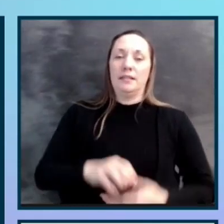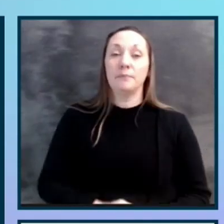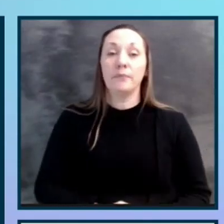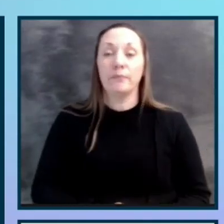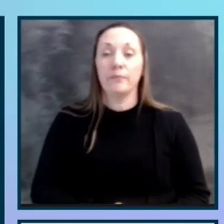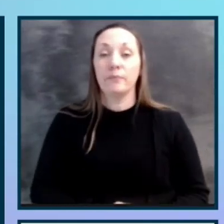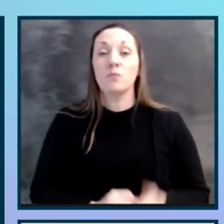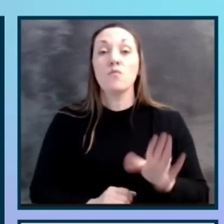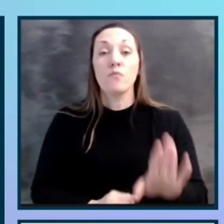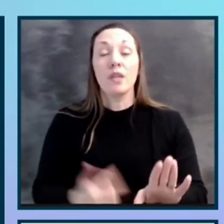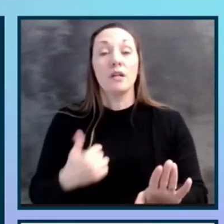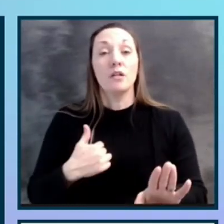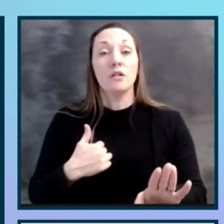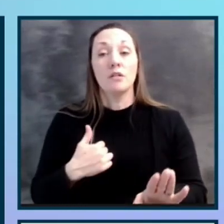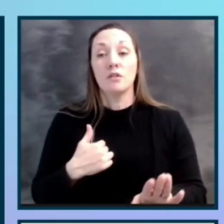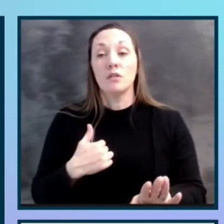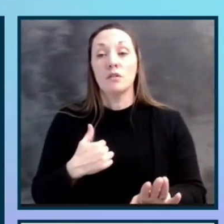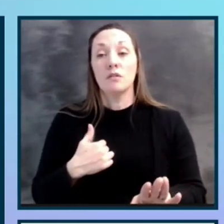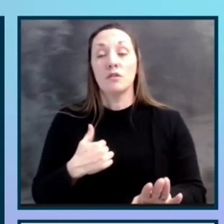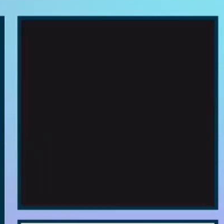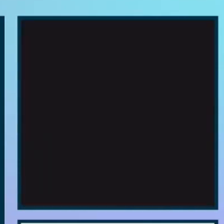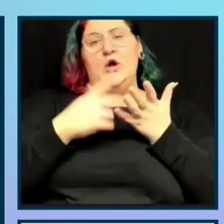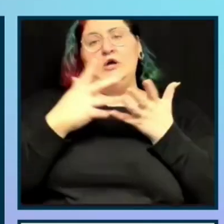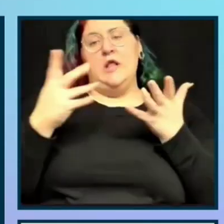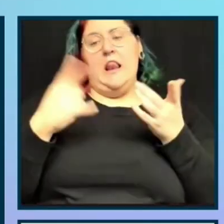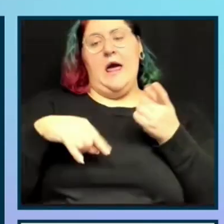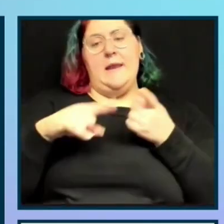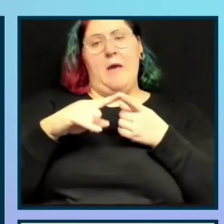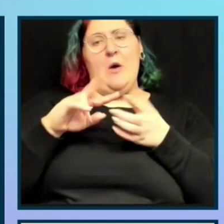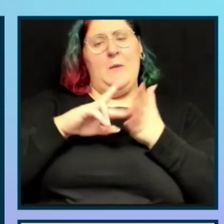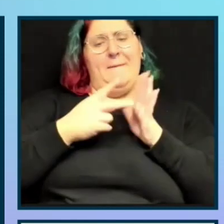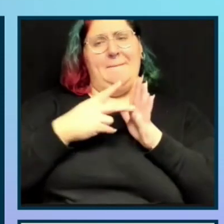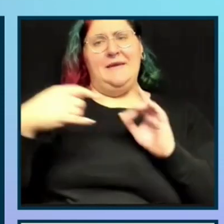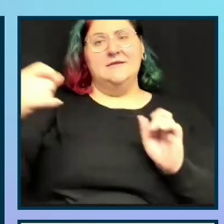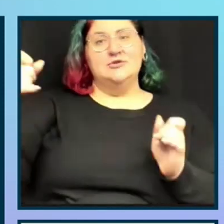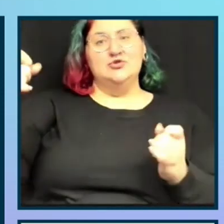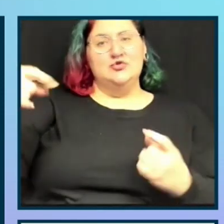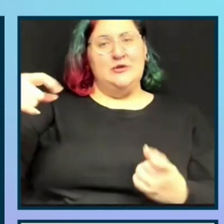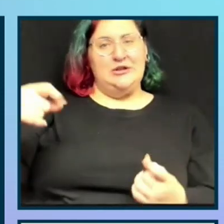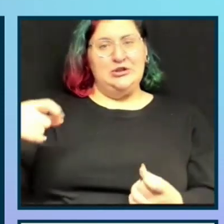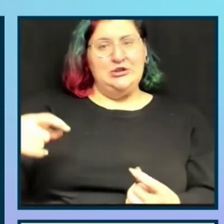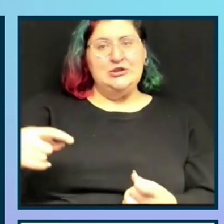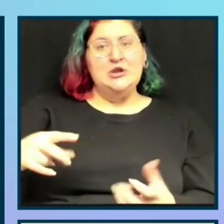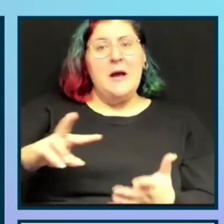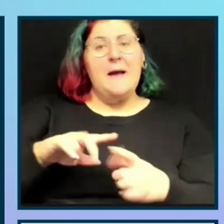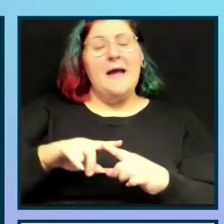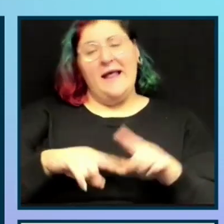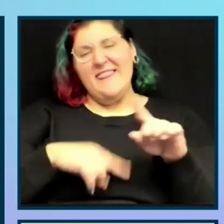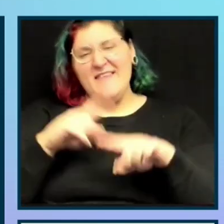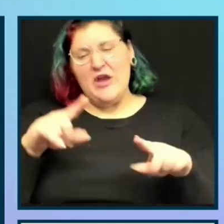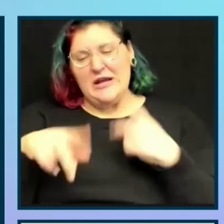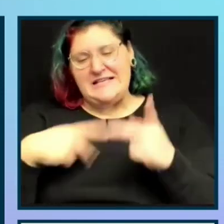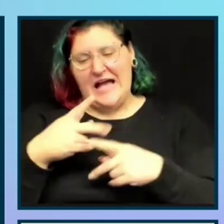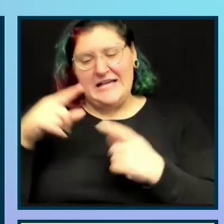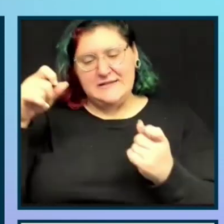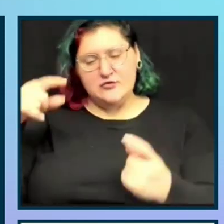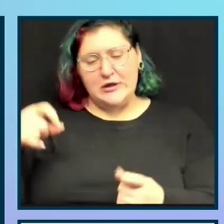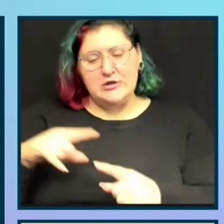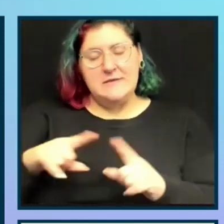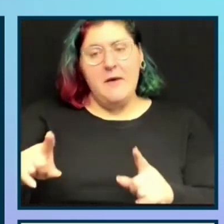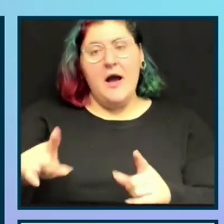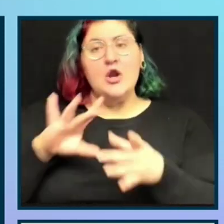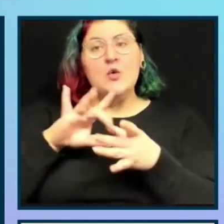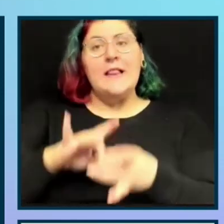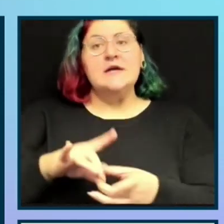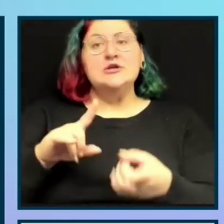So we've talked a lot about what triggers are and the various types, but in relation to our work, how do we know the